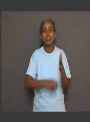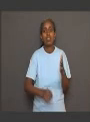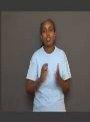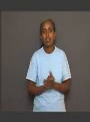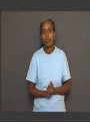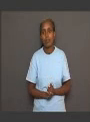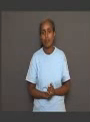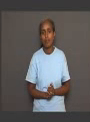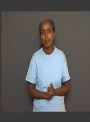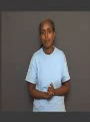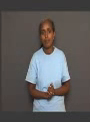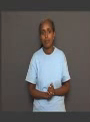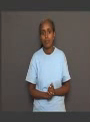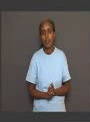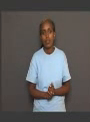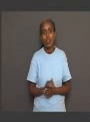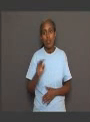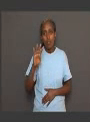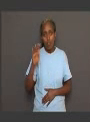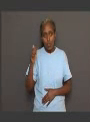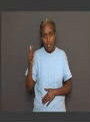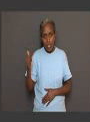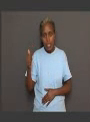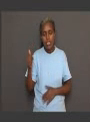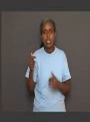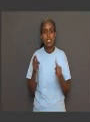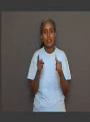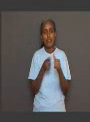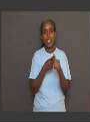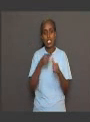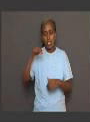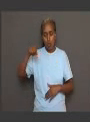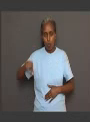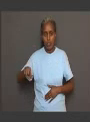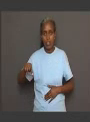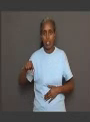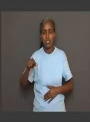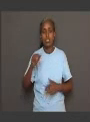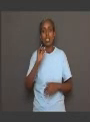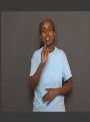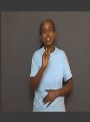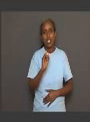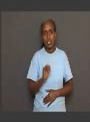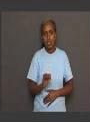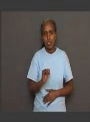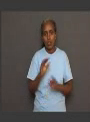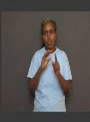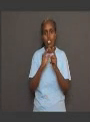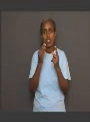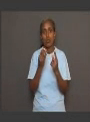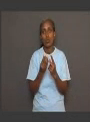result. For A, the first quartile is the integer at the position